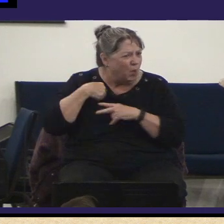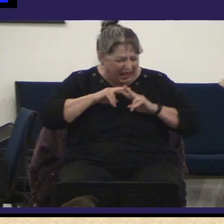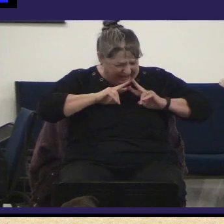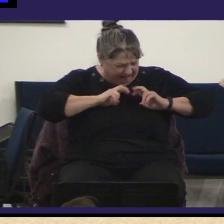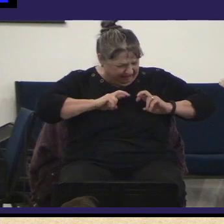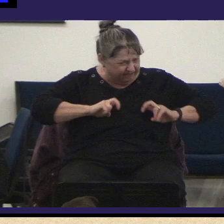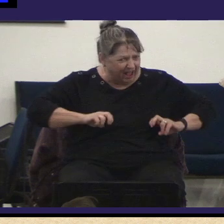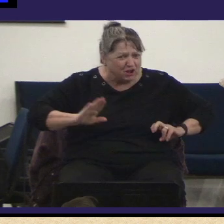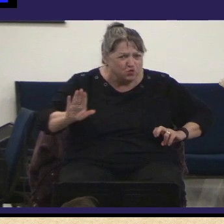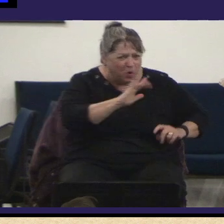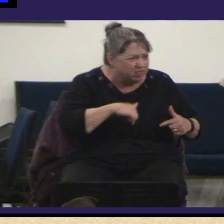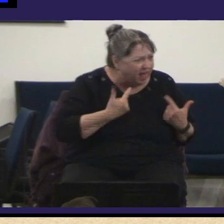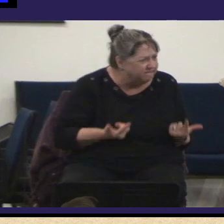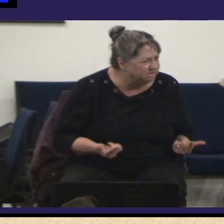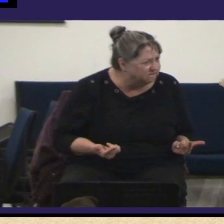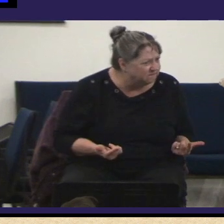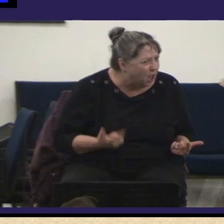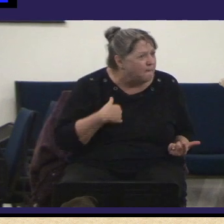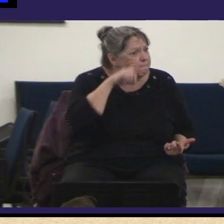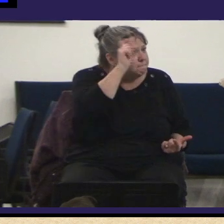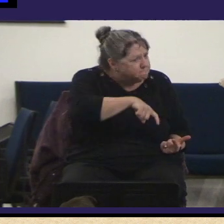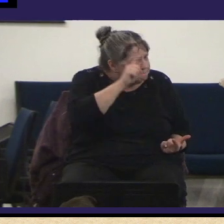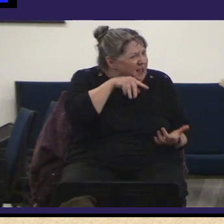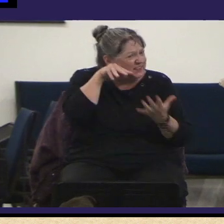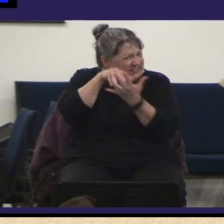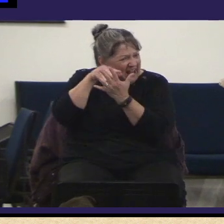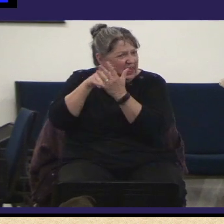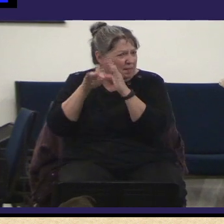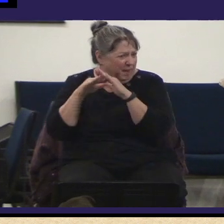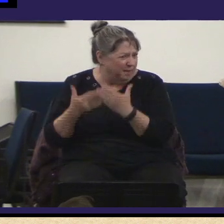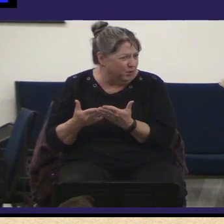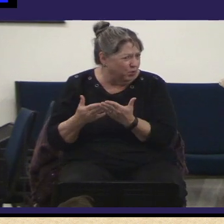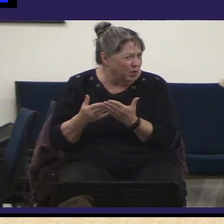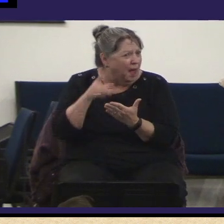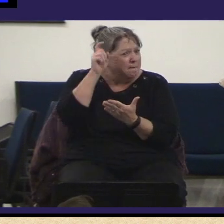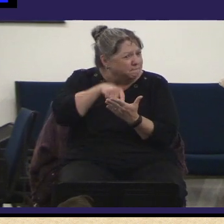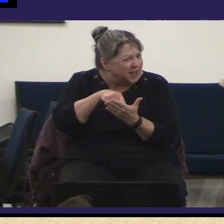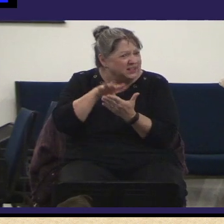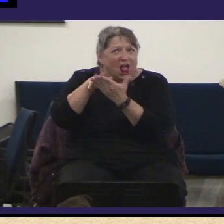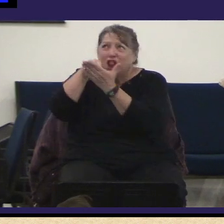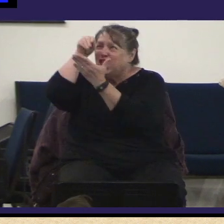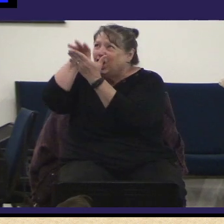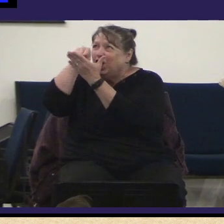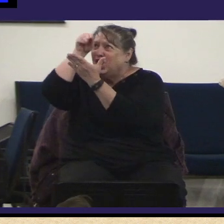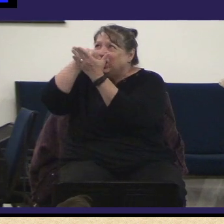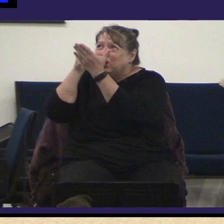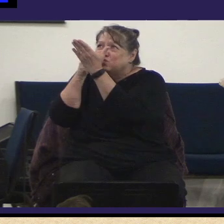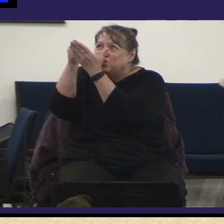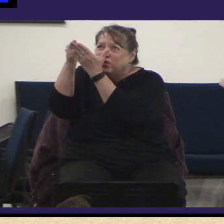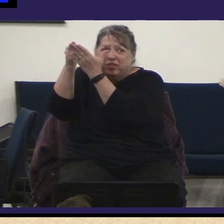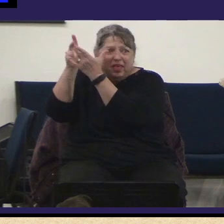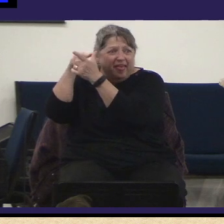be in the truth. We have to be in his word. We need to be listening to what he is saying.